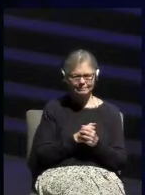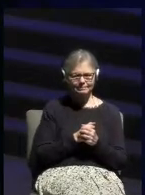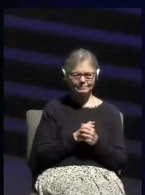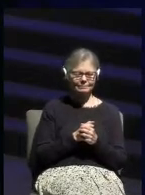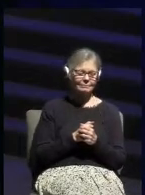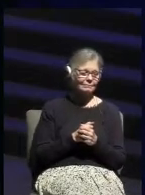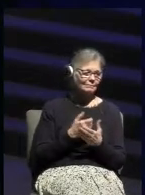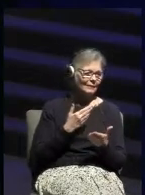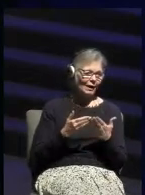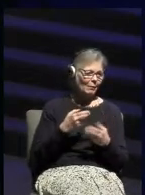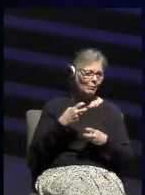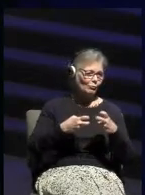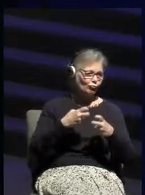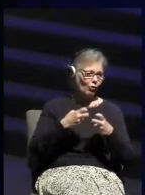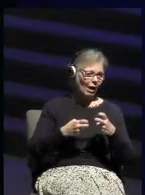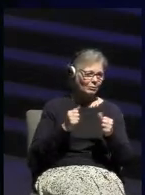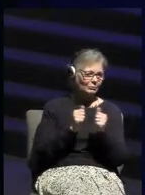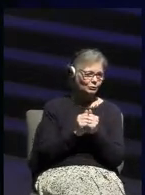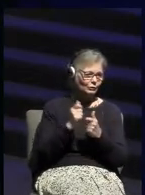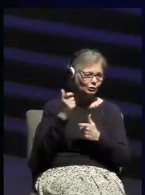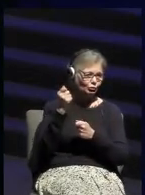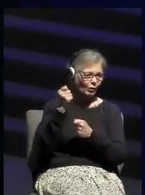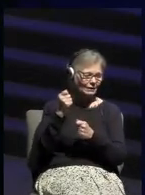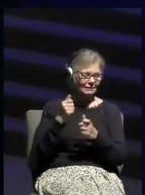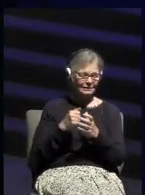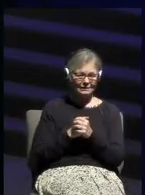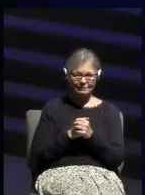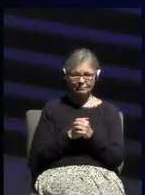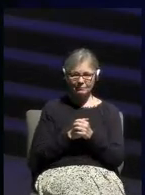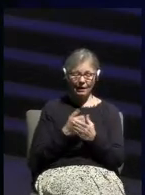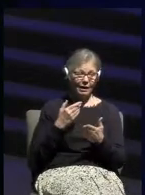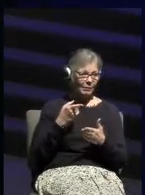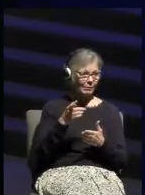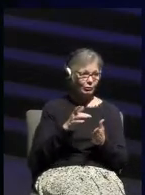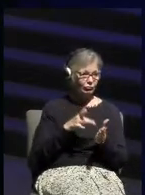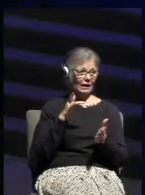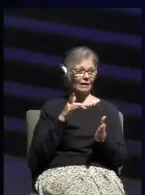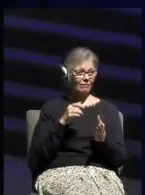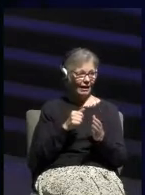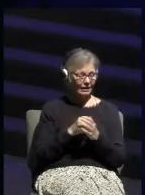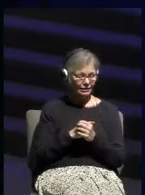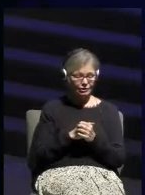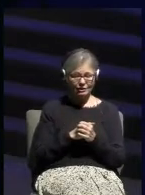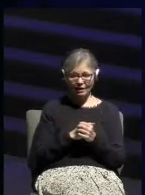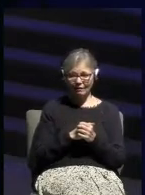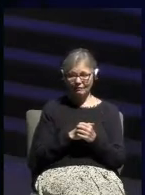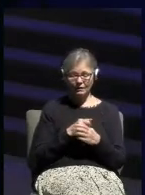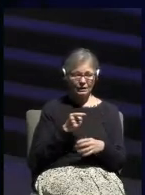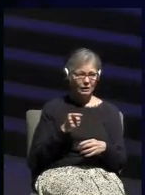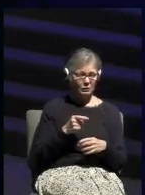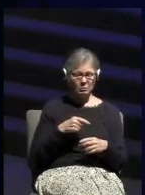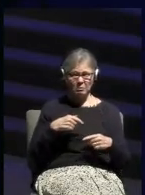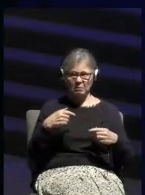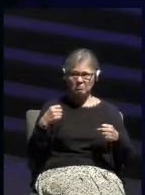trust issues. Maybe you have trust issues. Maybe you've been taken advantage of. Maybe you're a little gun shy. Maybe